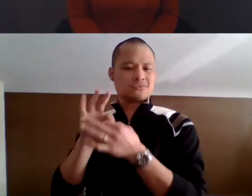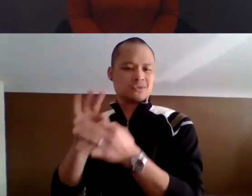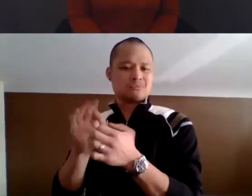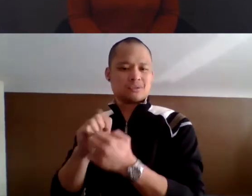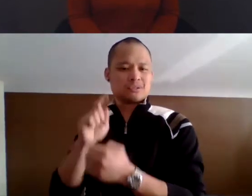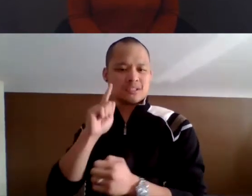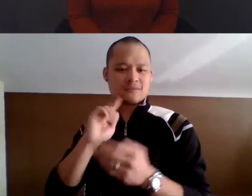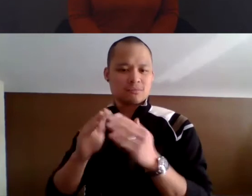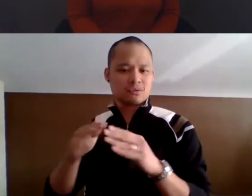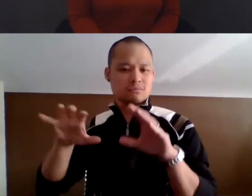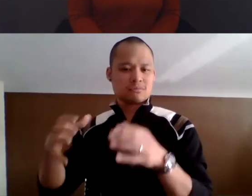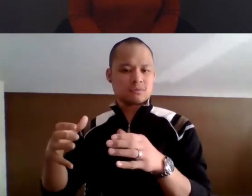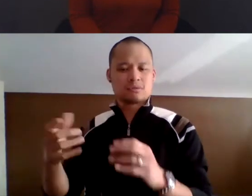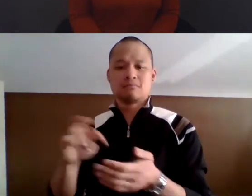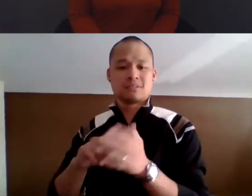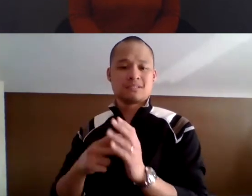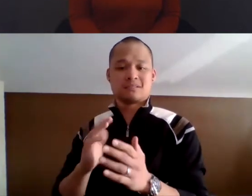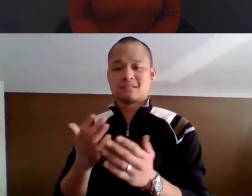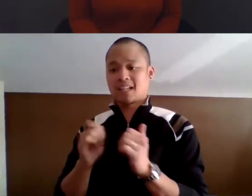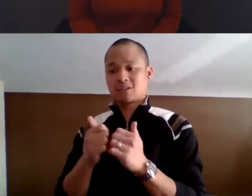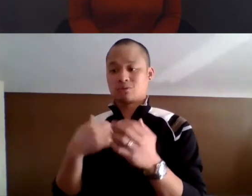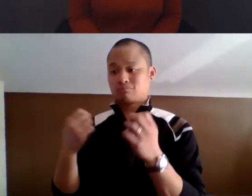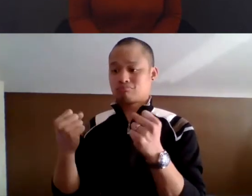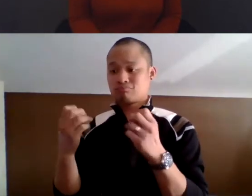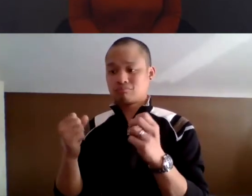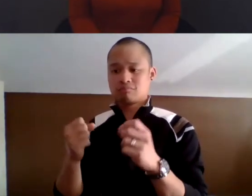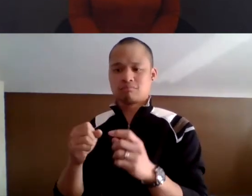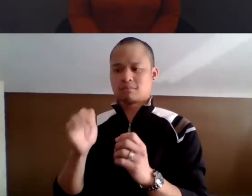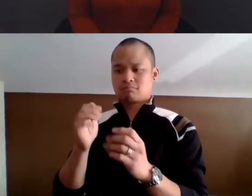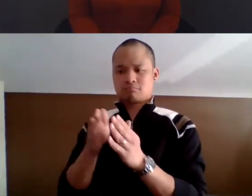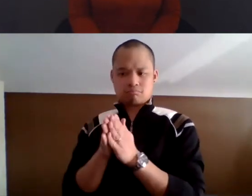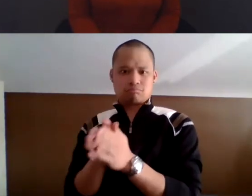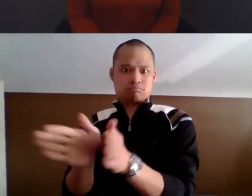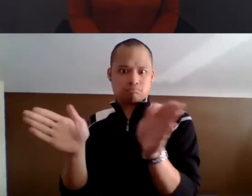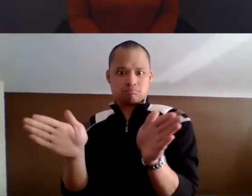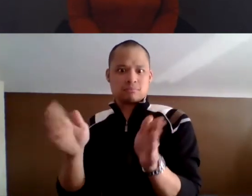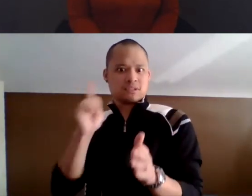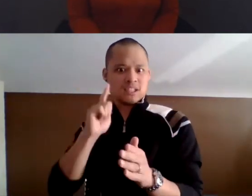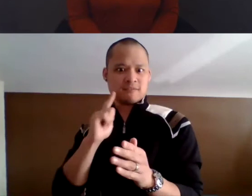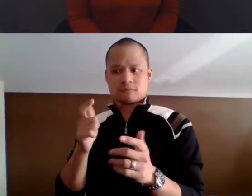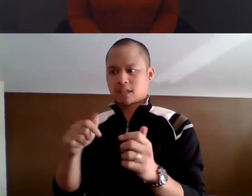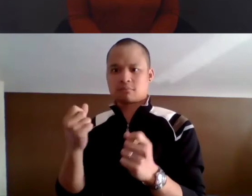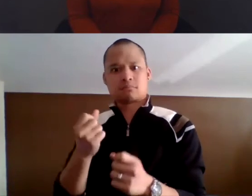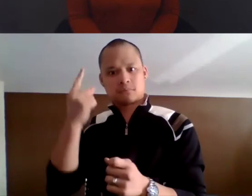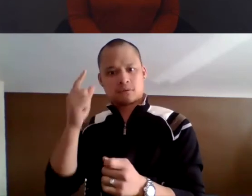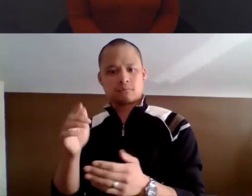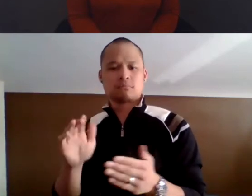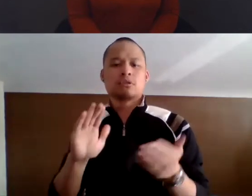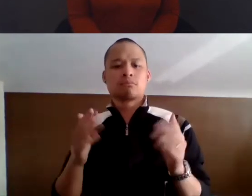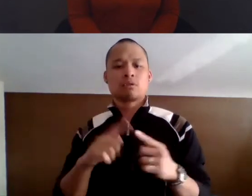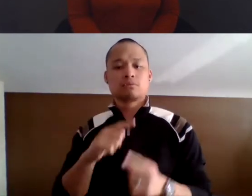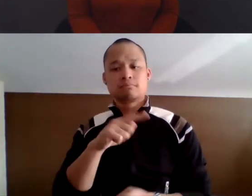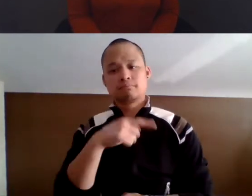been, with them their whole life. And when they are providing interpretation,